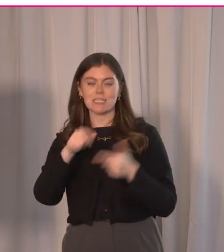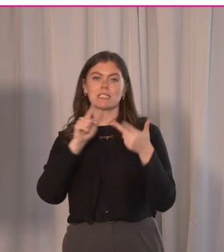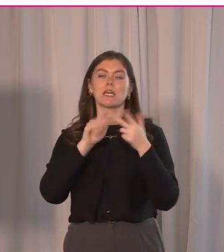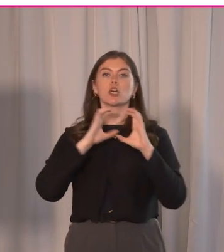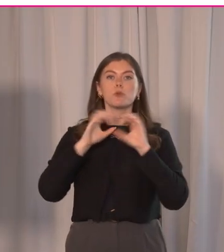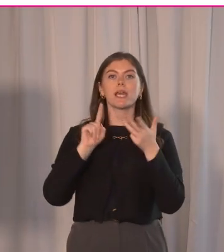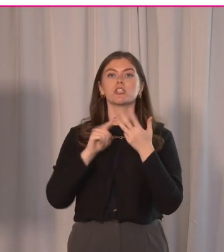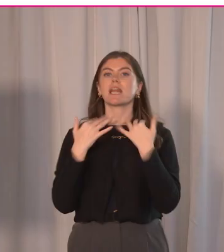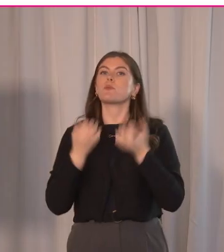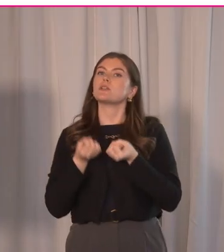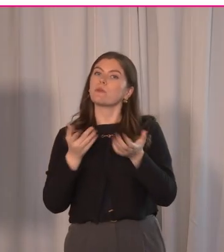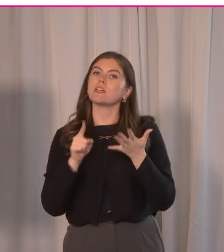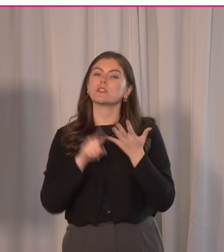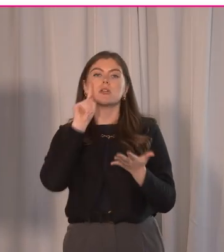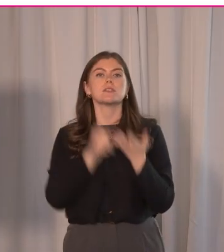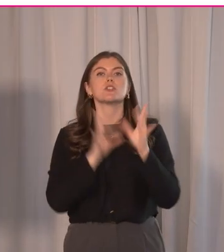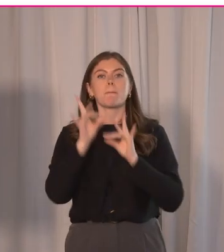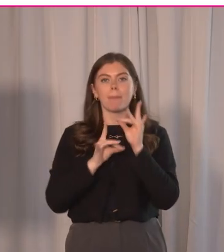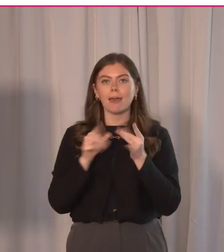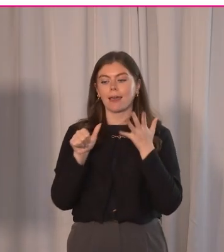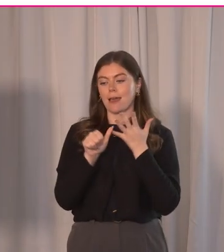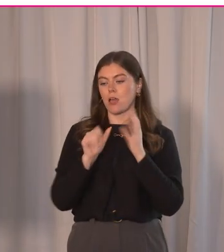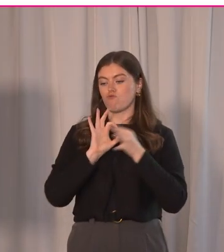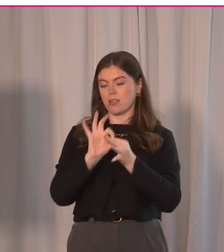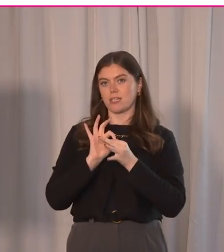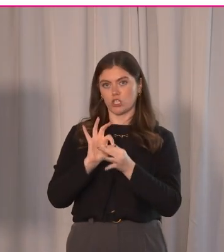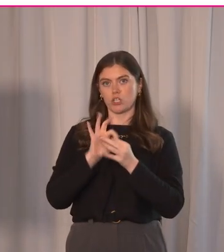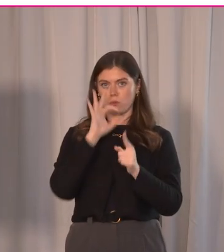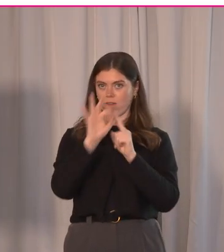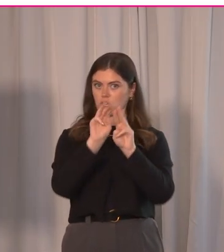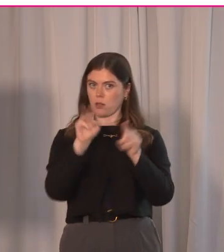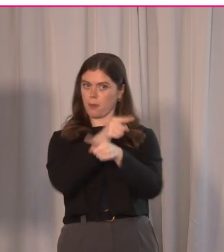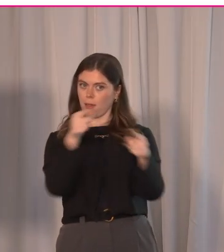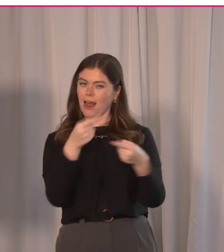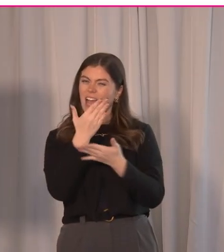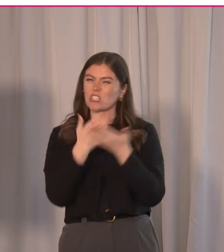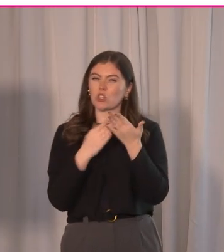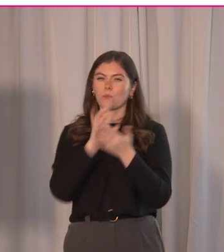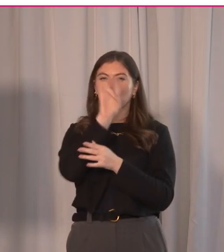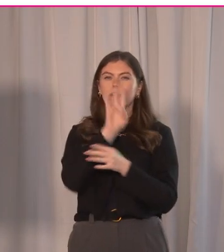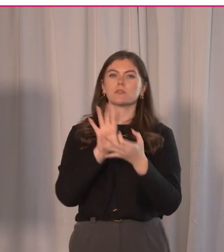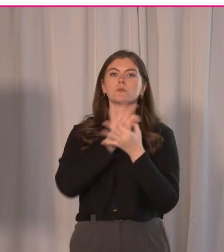information provision, decision making, relationship with professionals, and then just some questions specific to the stages.